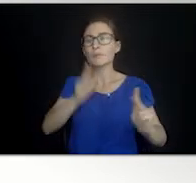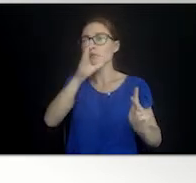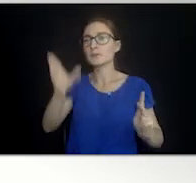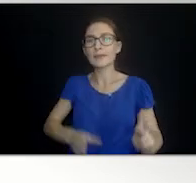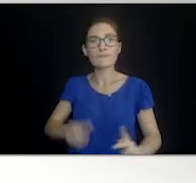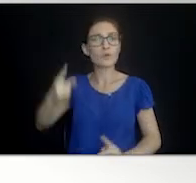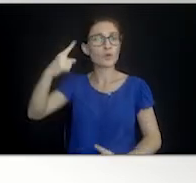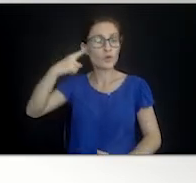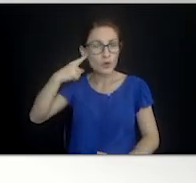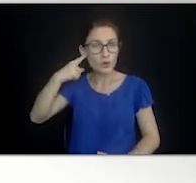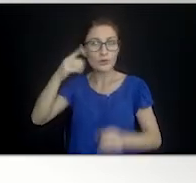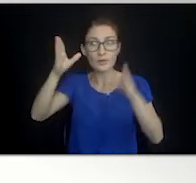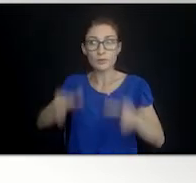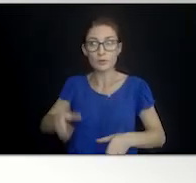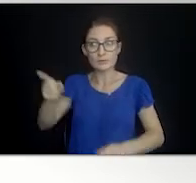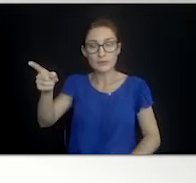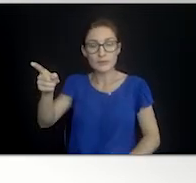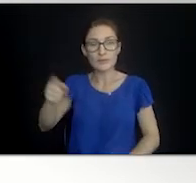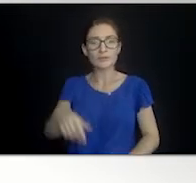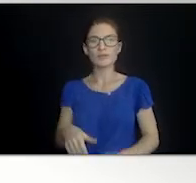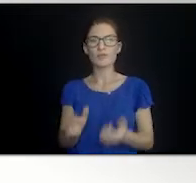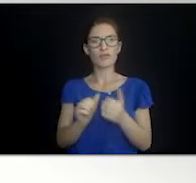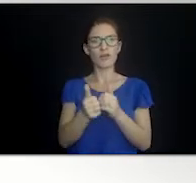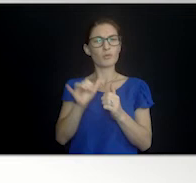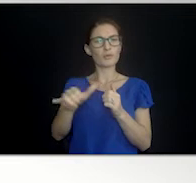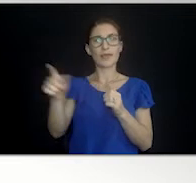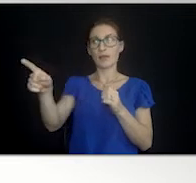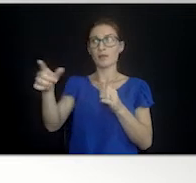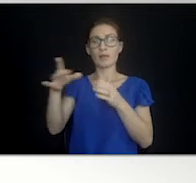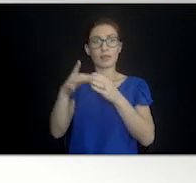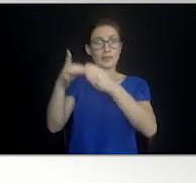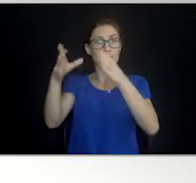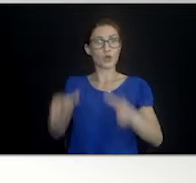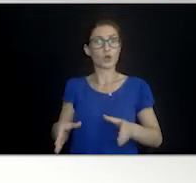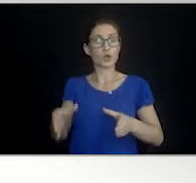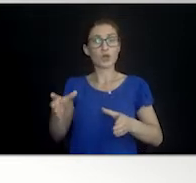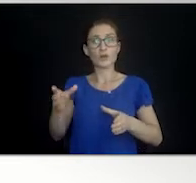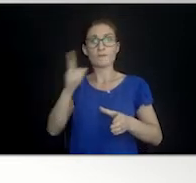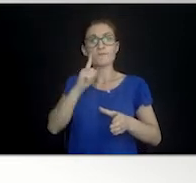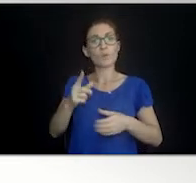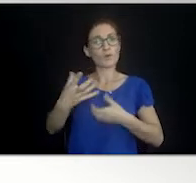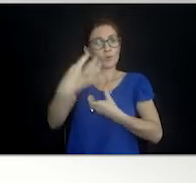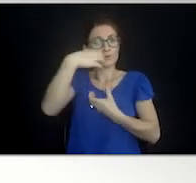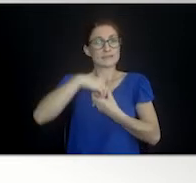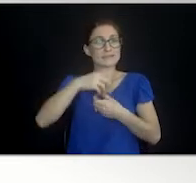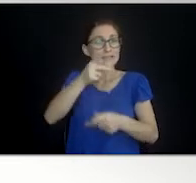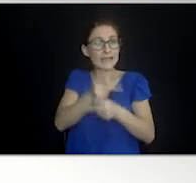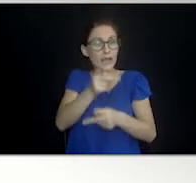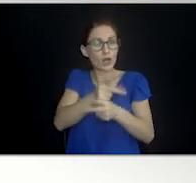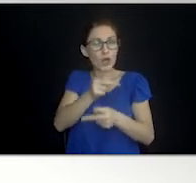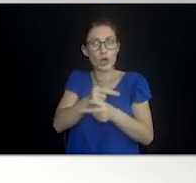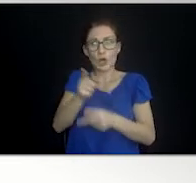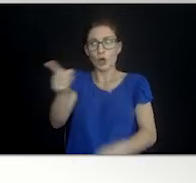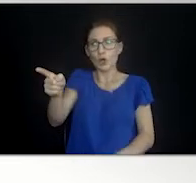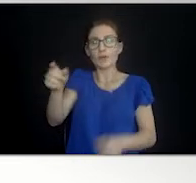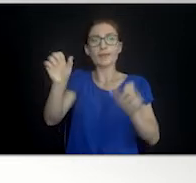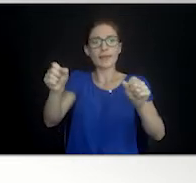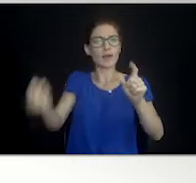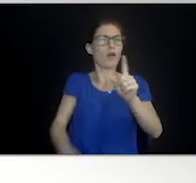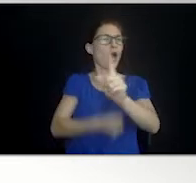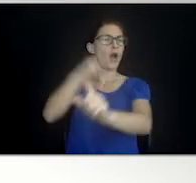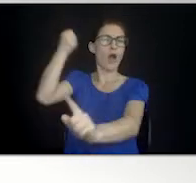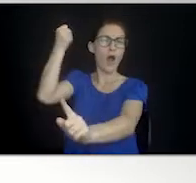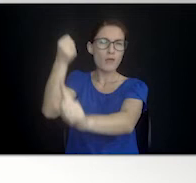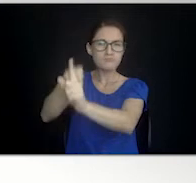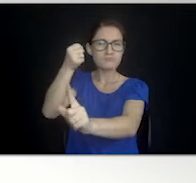lot of the people had never even heard of the person. We were baffled. How would this individual, a leader in the field for autistic care,